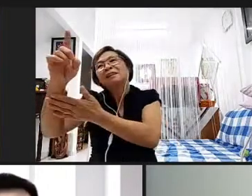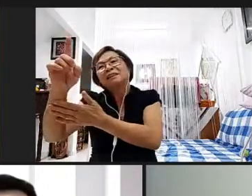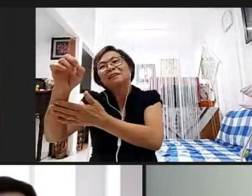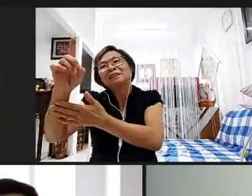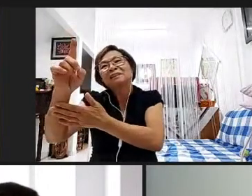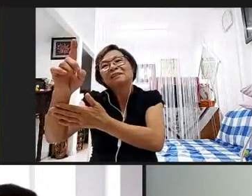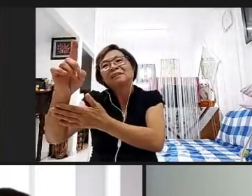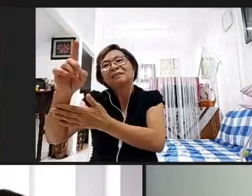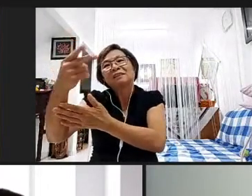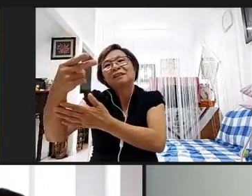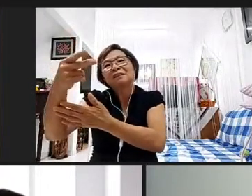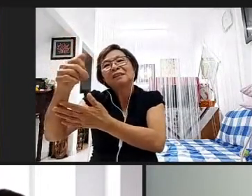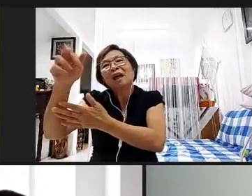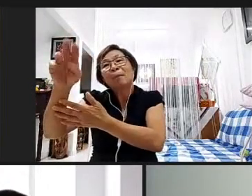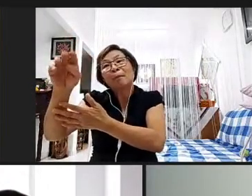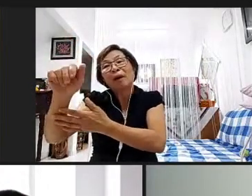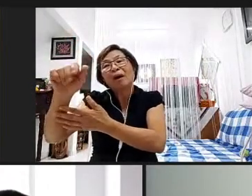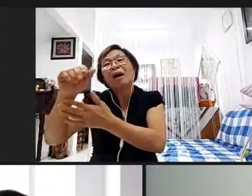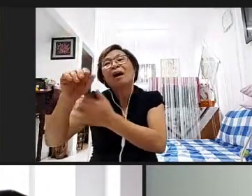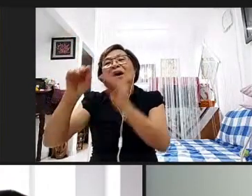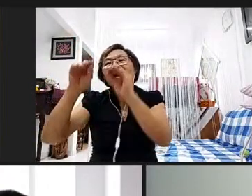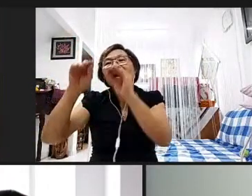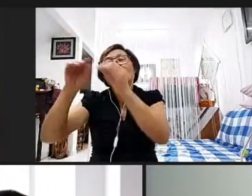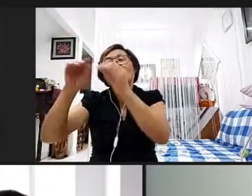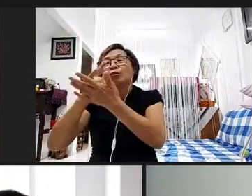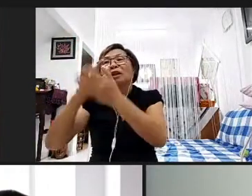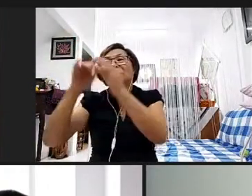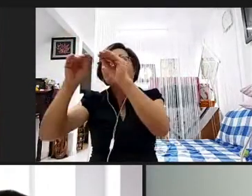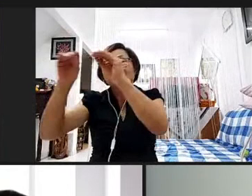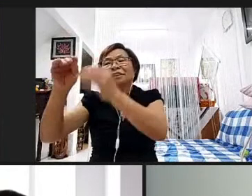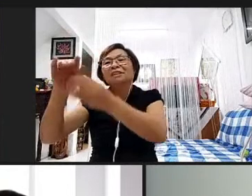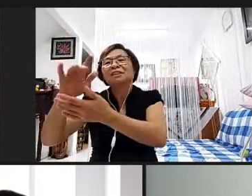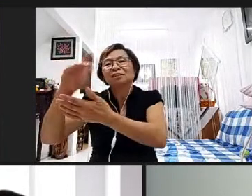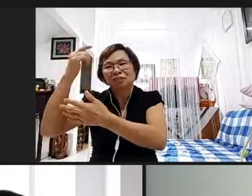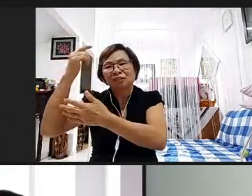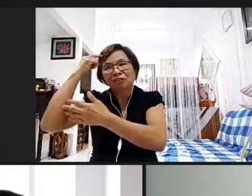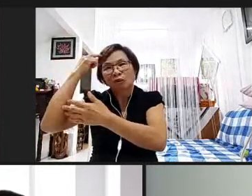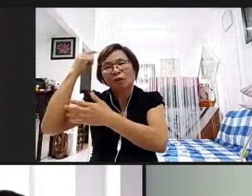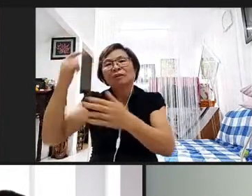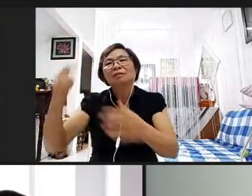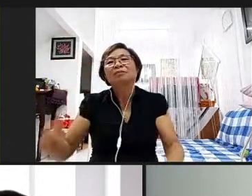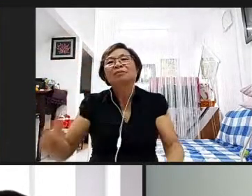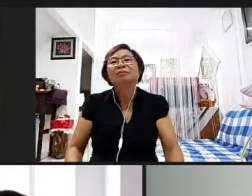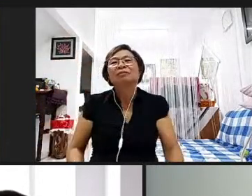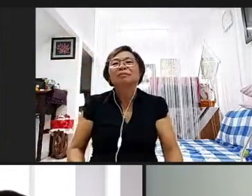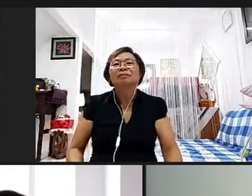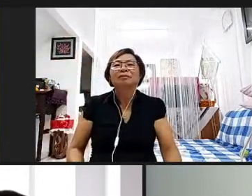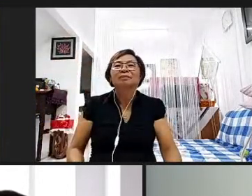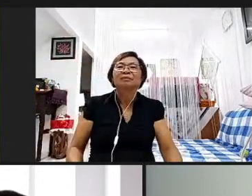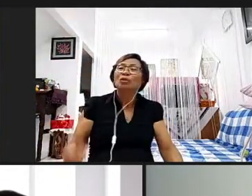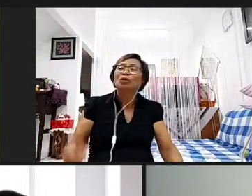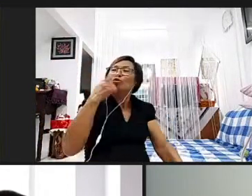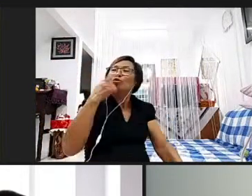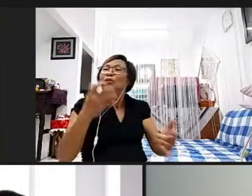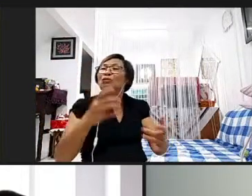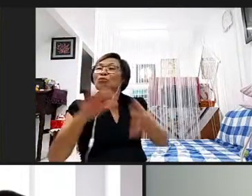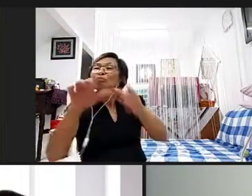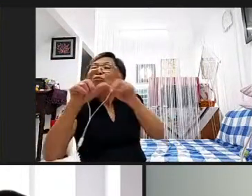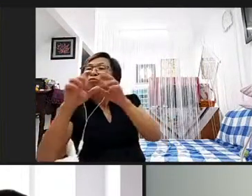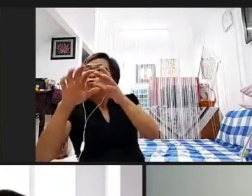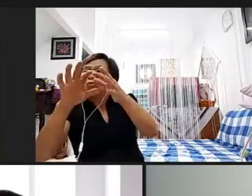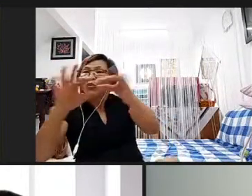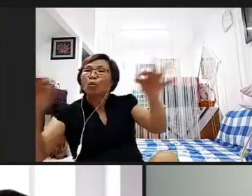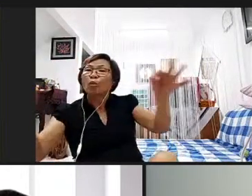rounds first for our esteemed speakers' words of wisdom. Anyone would like to start first?